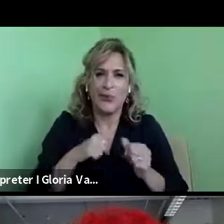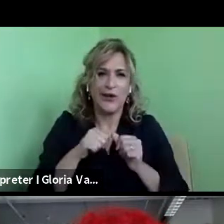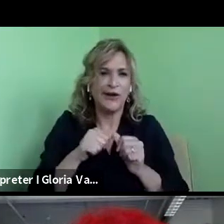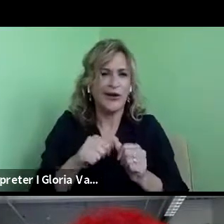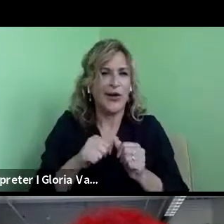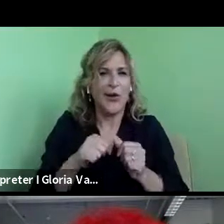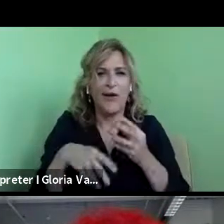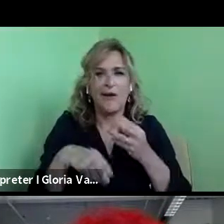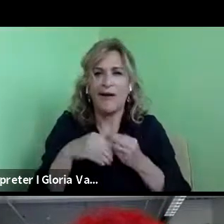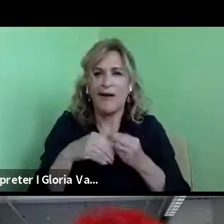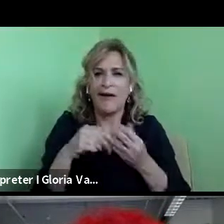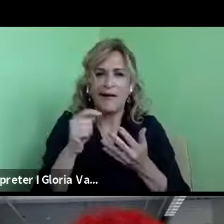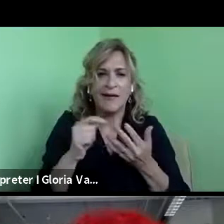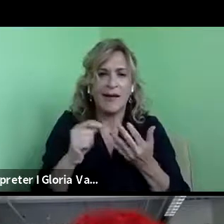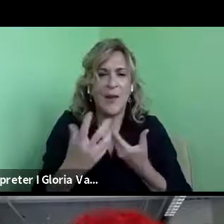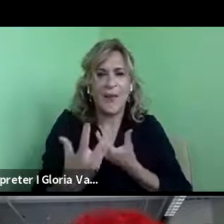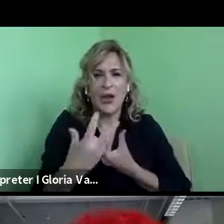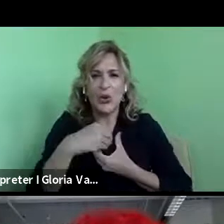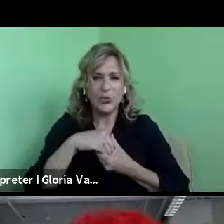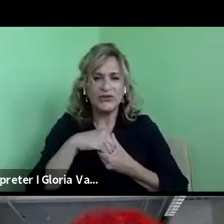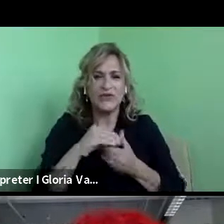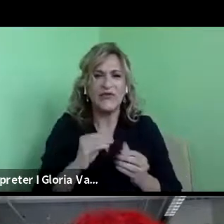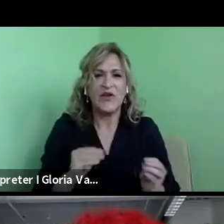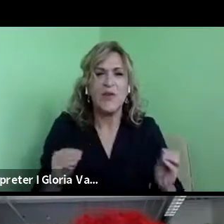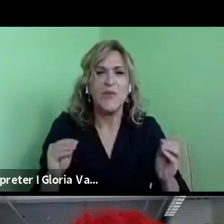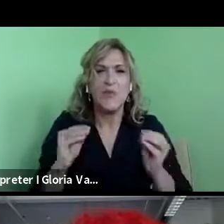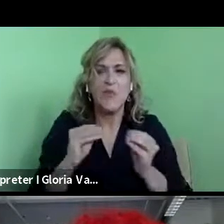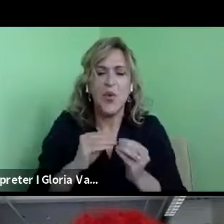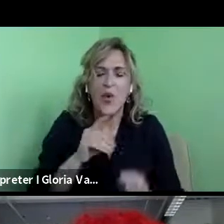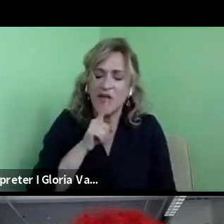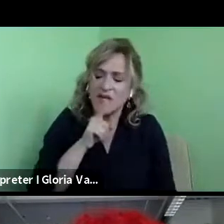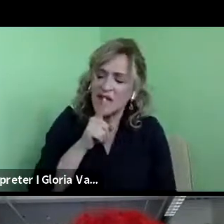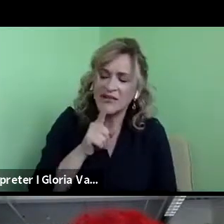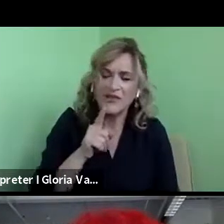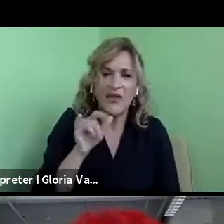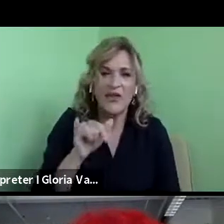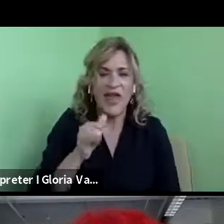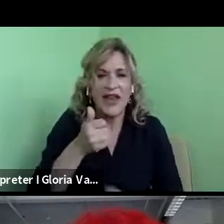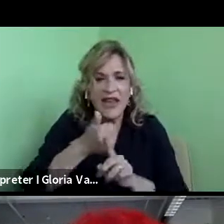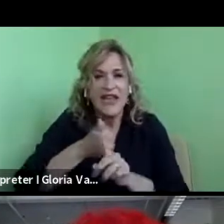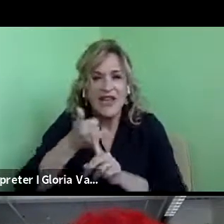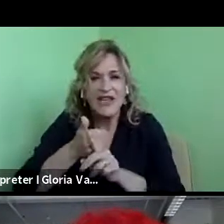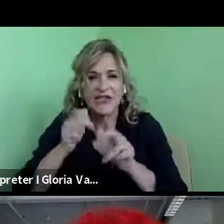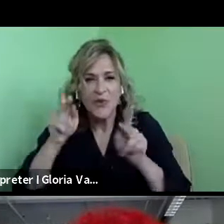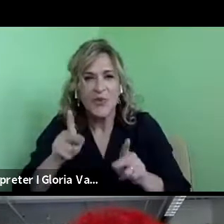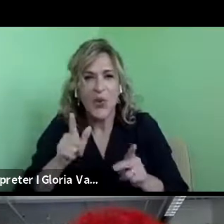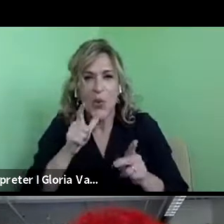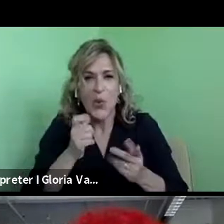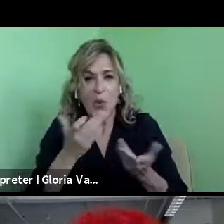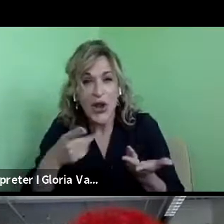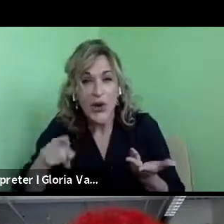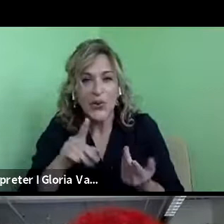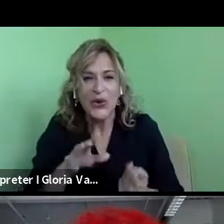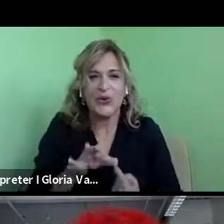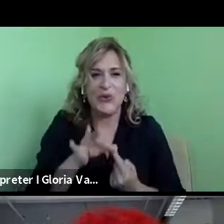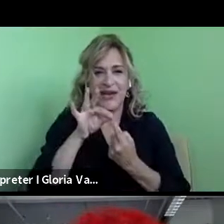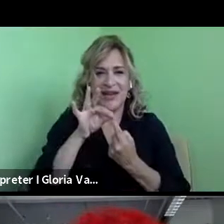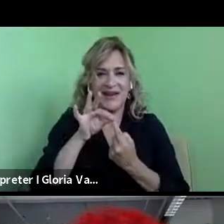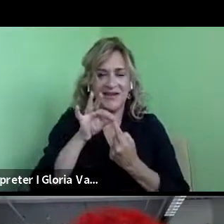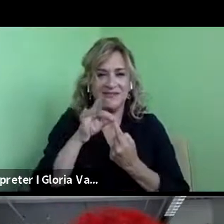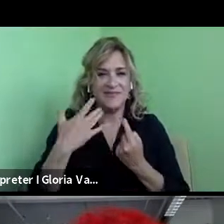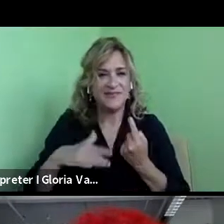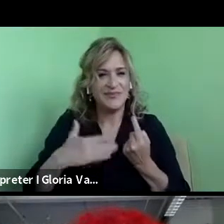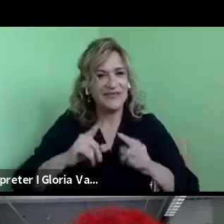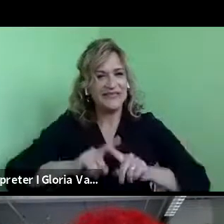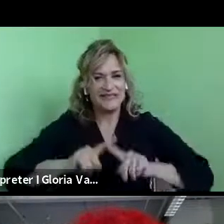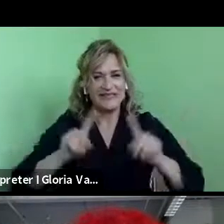forever being inclusive and being more authentic about the fact that every single human here is unique and different.